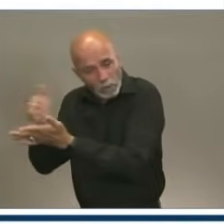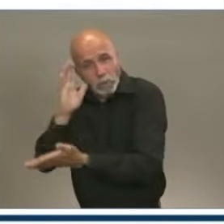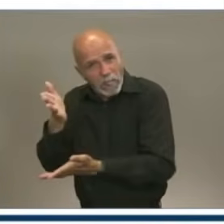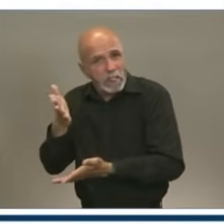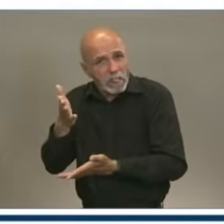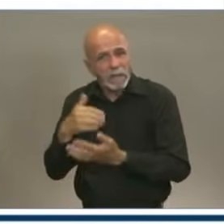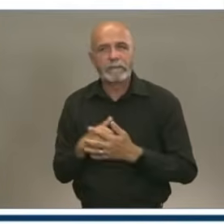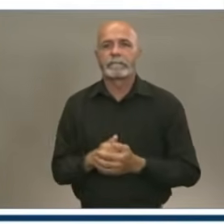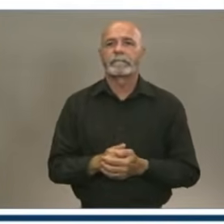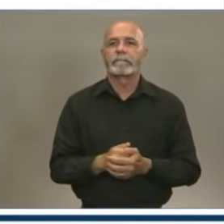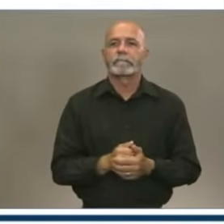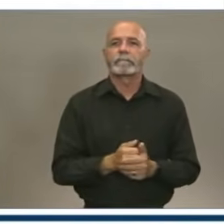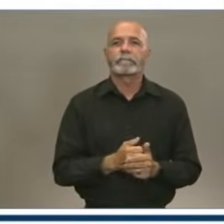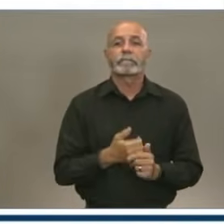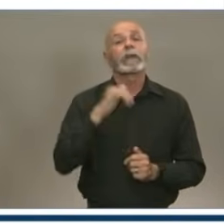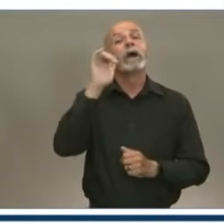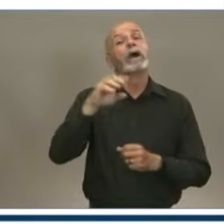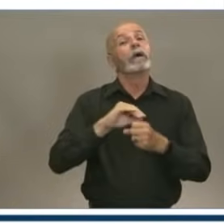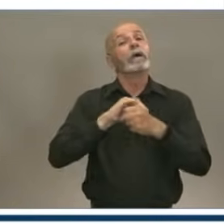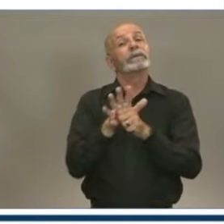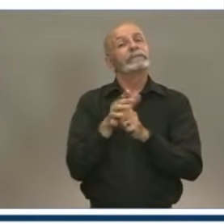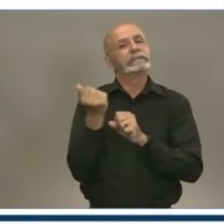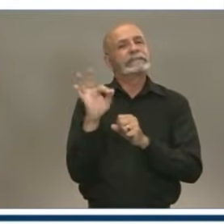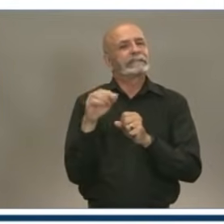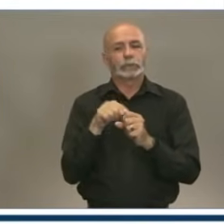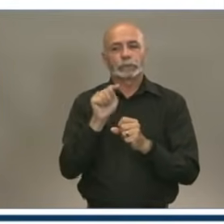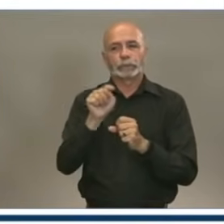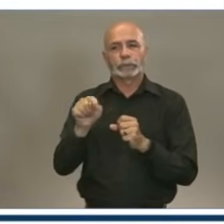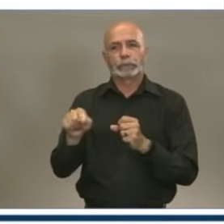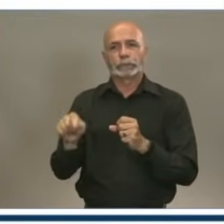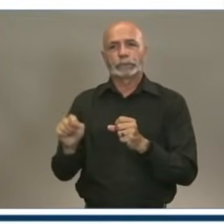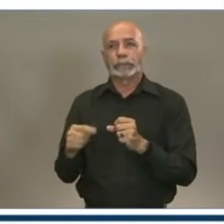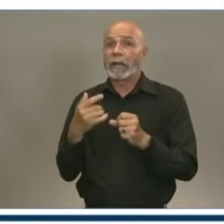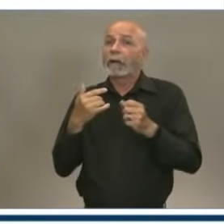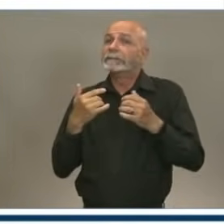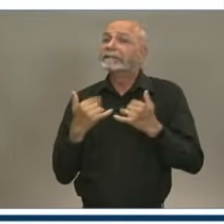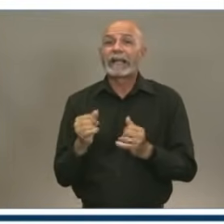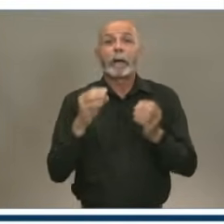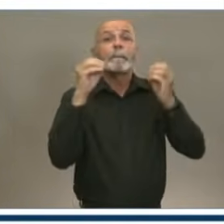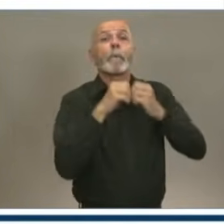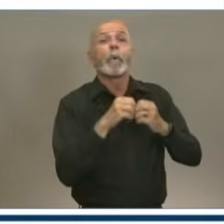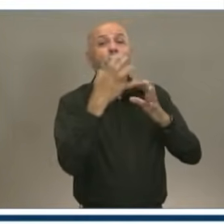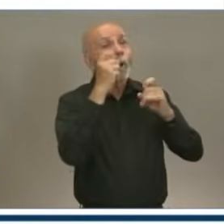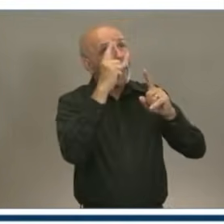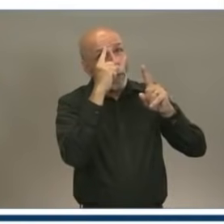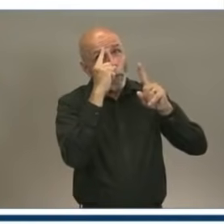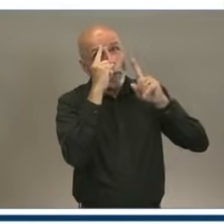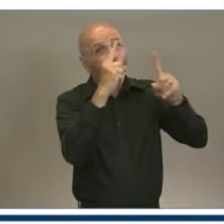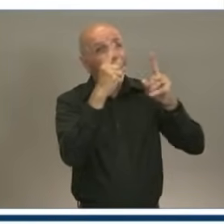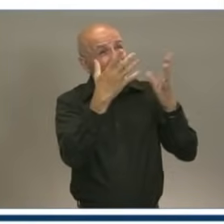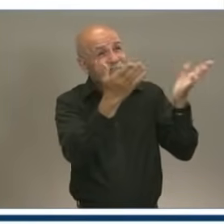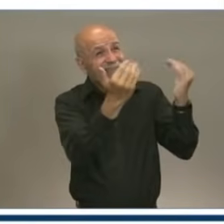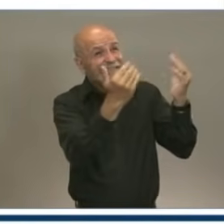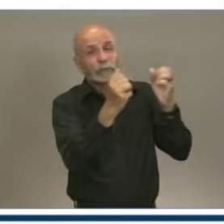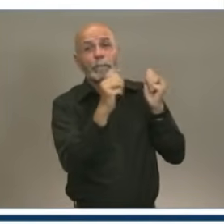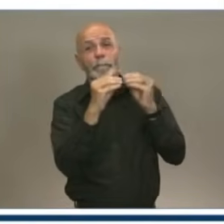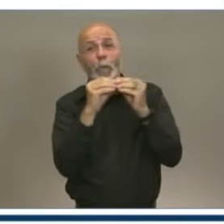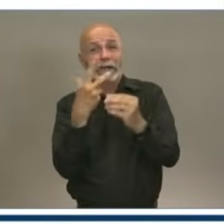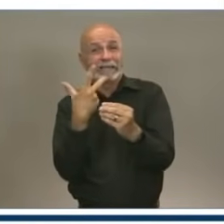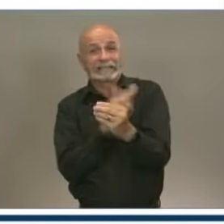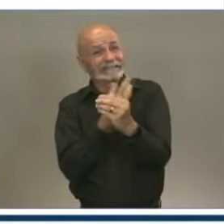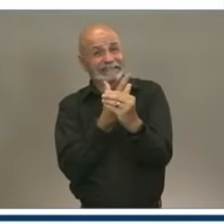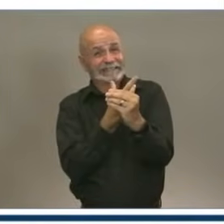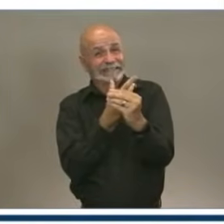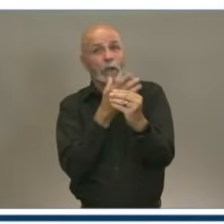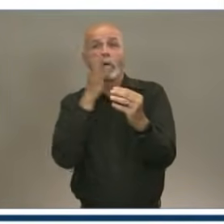is in our reach. We are more than halfway to our minimum vaccination target. And again, once we hit that, we can start to think